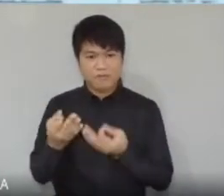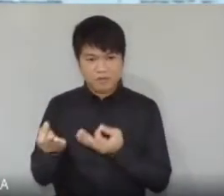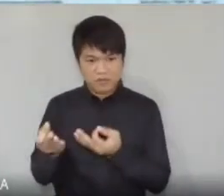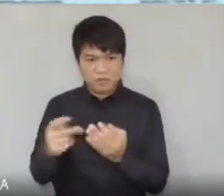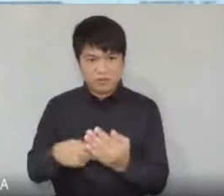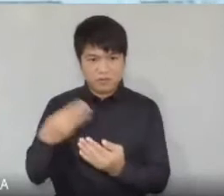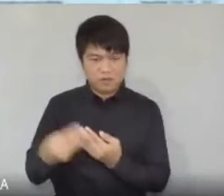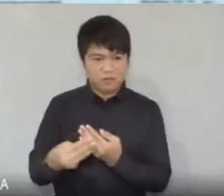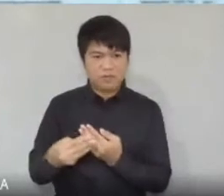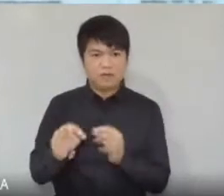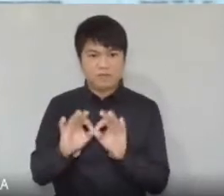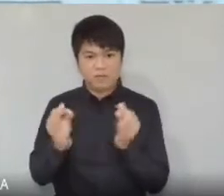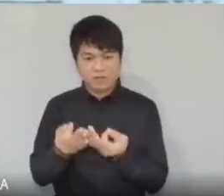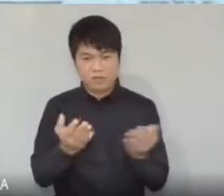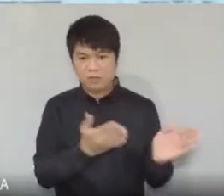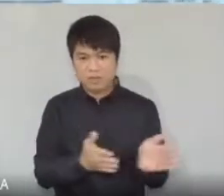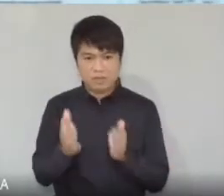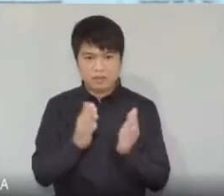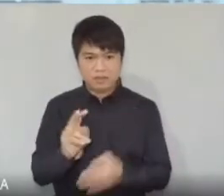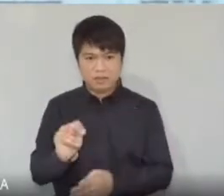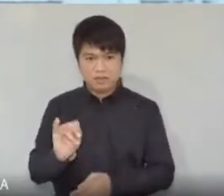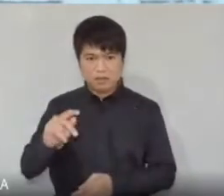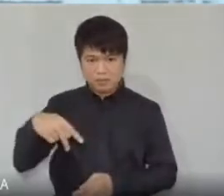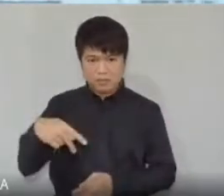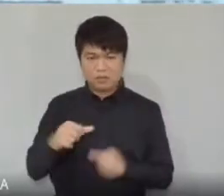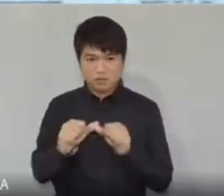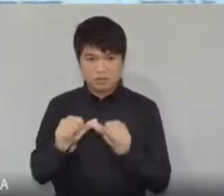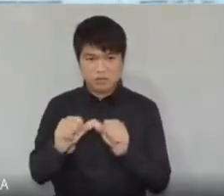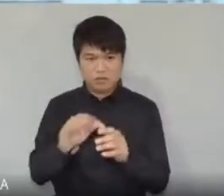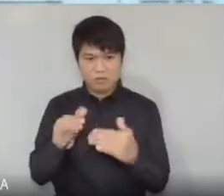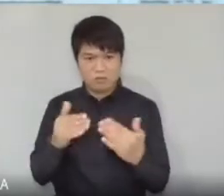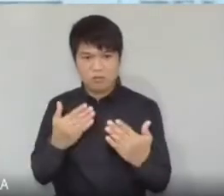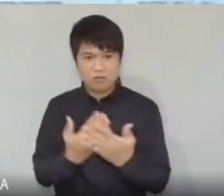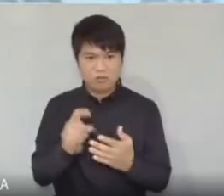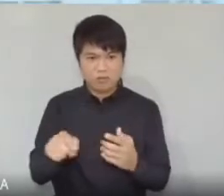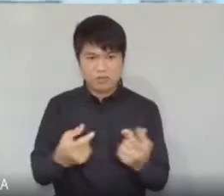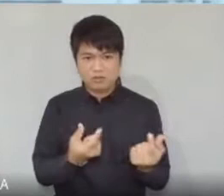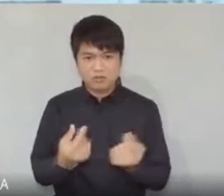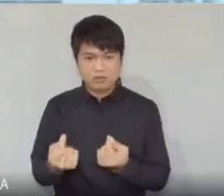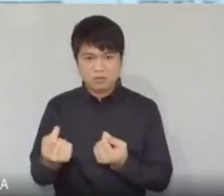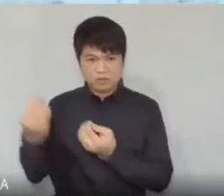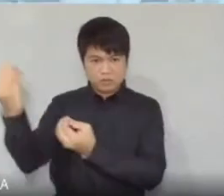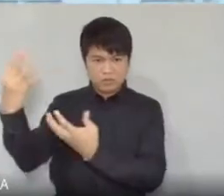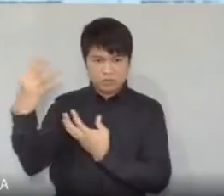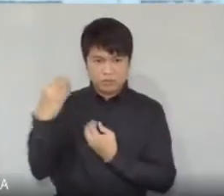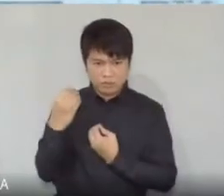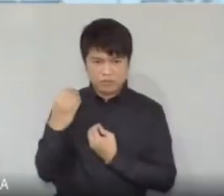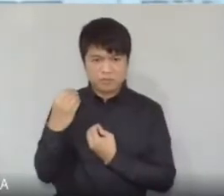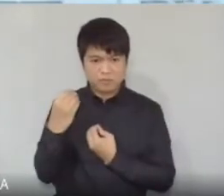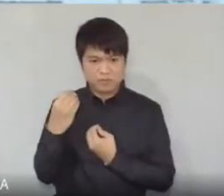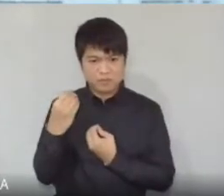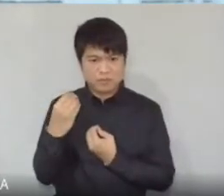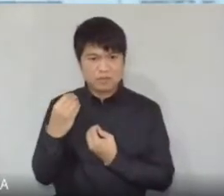of immunization for the FP commodities to be delivered at home. The MCD, the maintenance medicine,